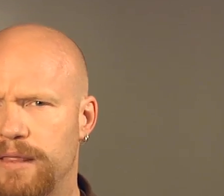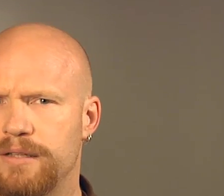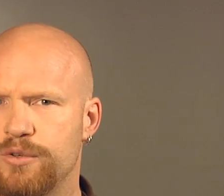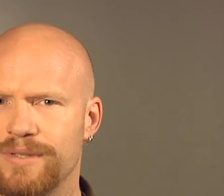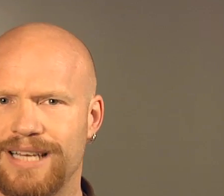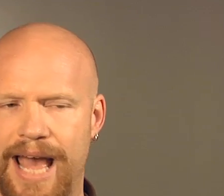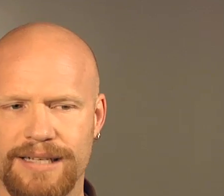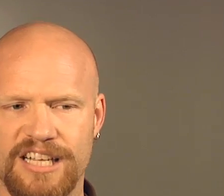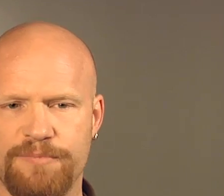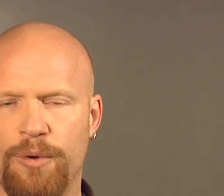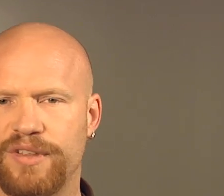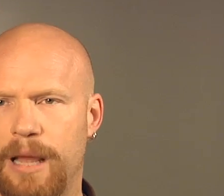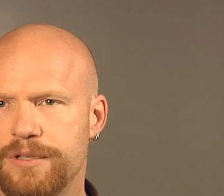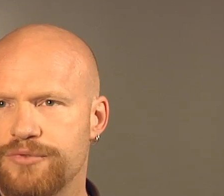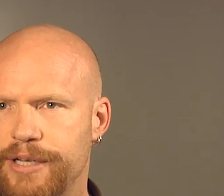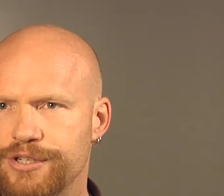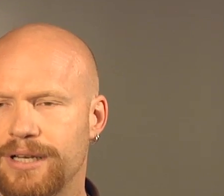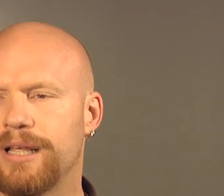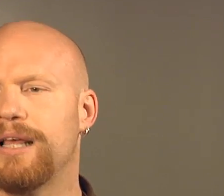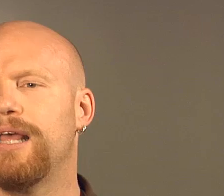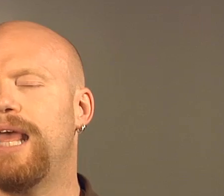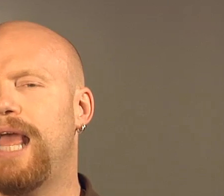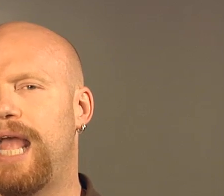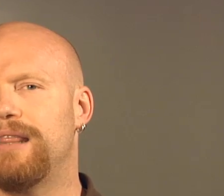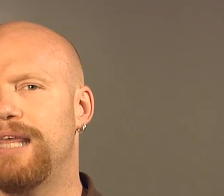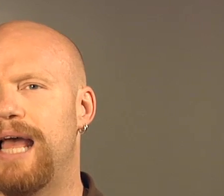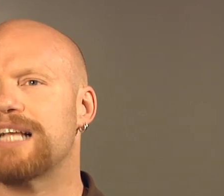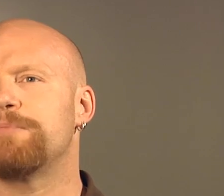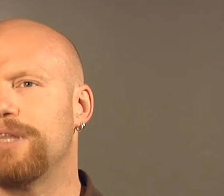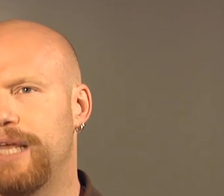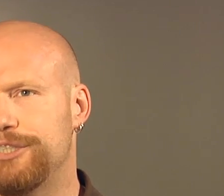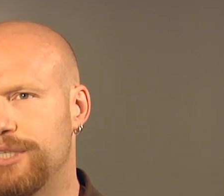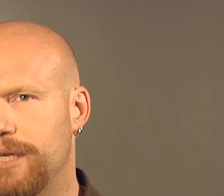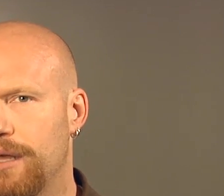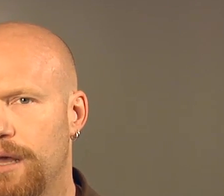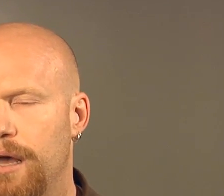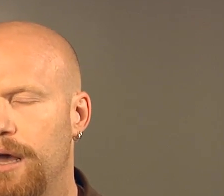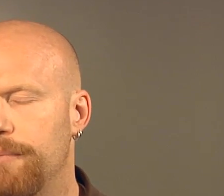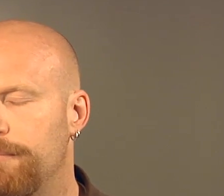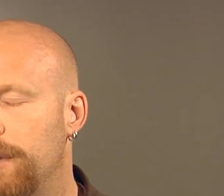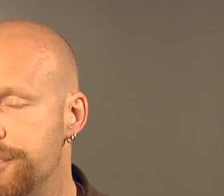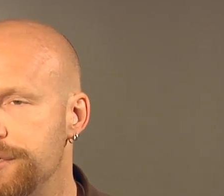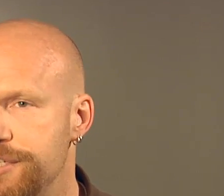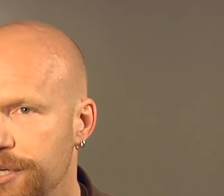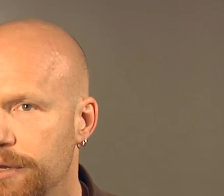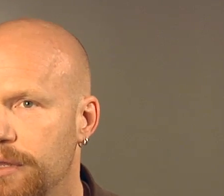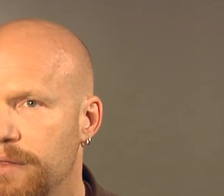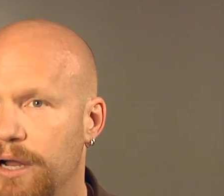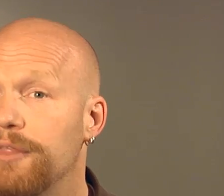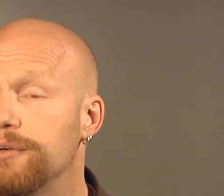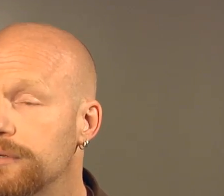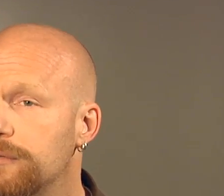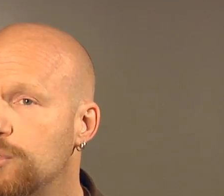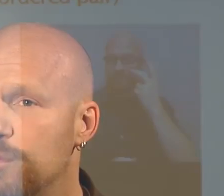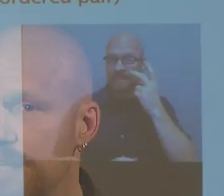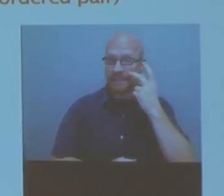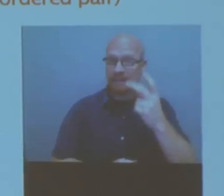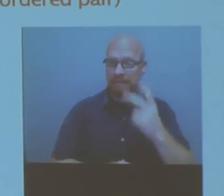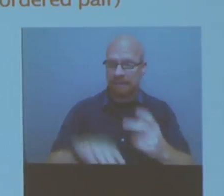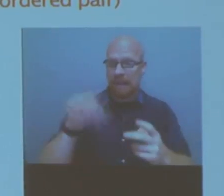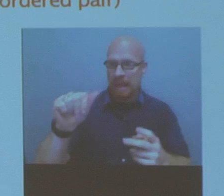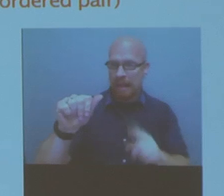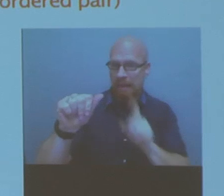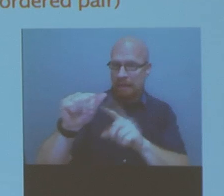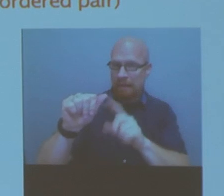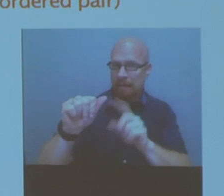in a way that students can access both the demonstration and the explanation much easier than other tools out